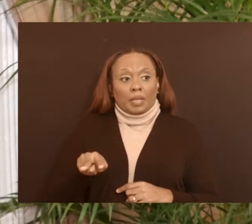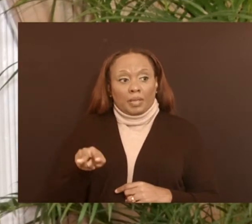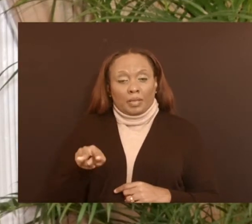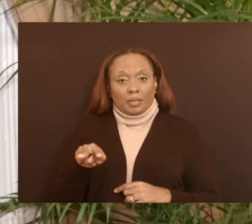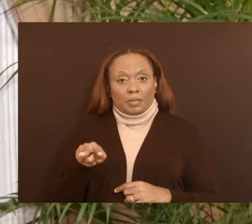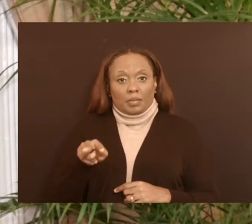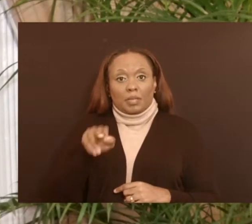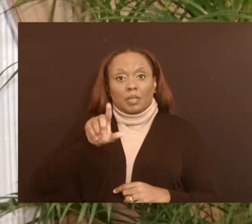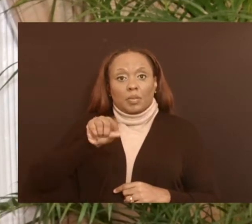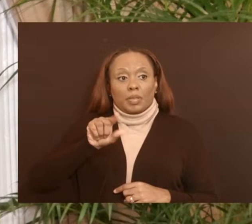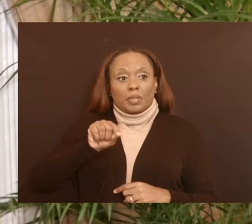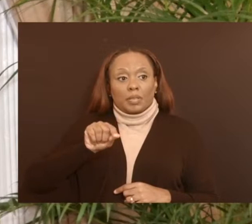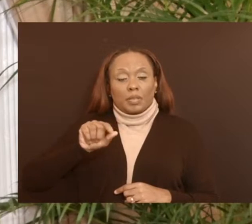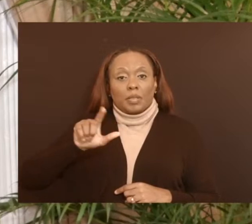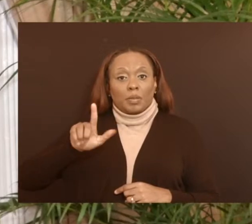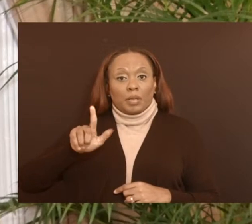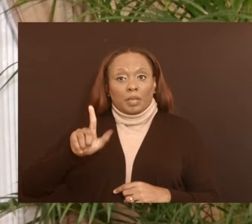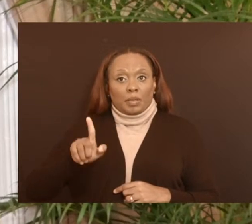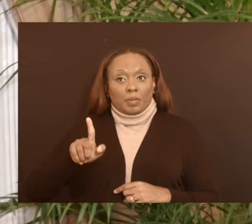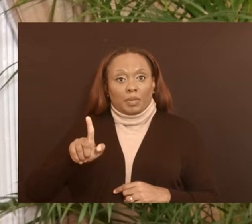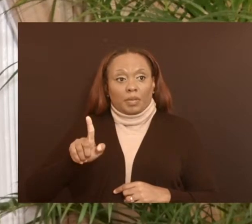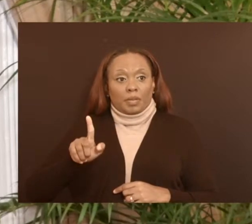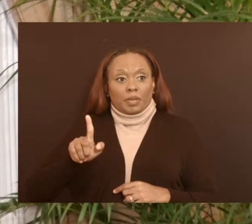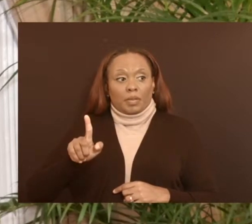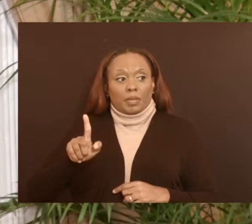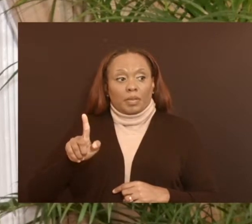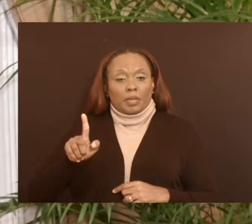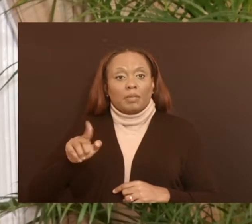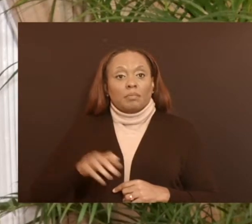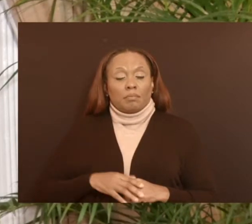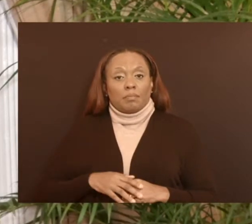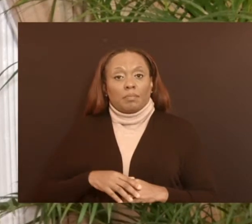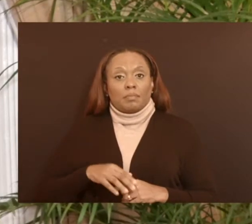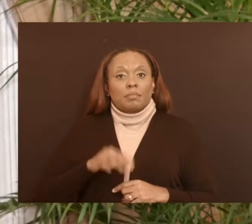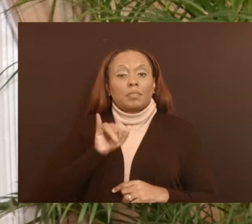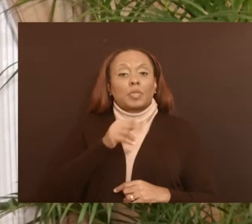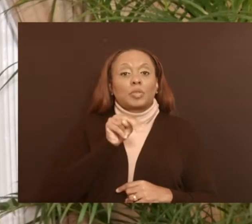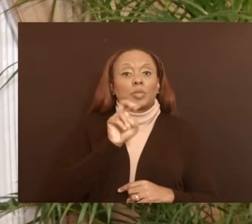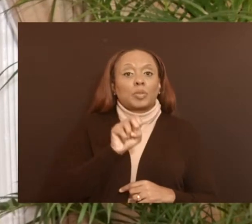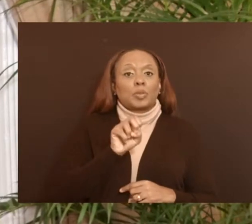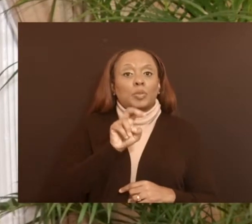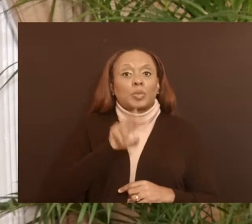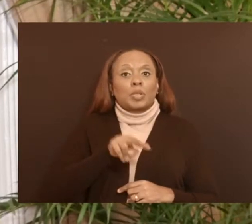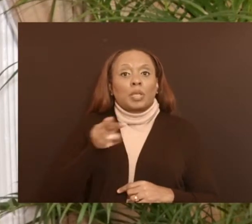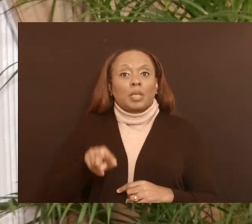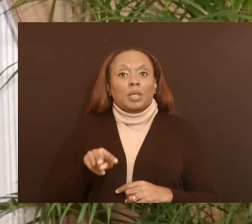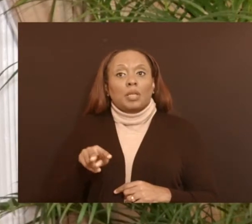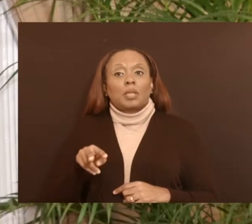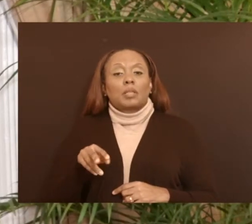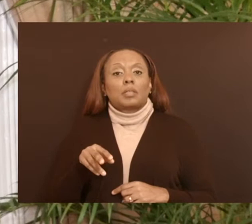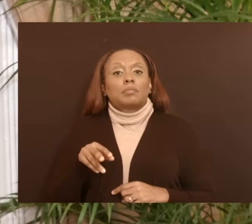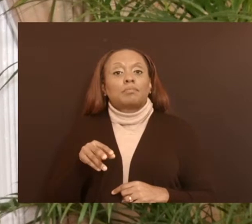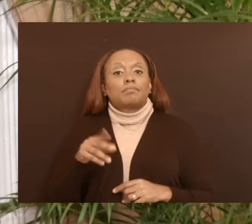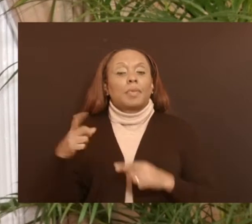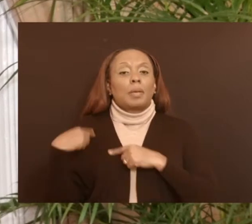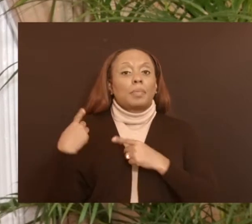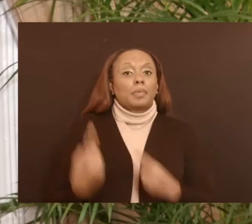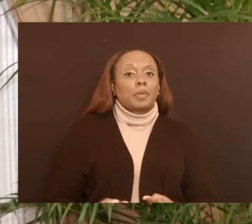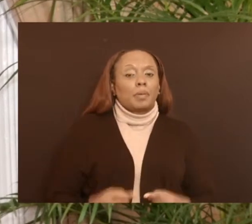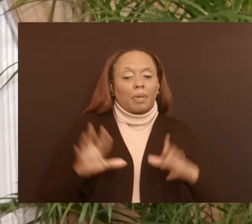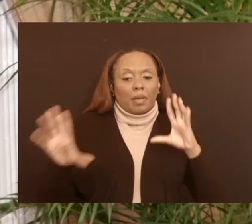2021 and up to our last reporting period, we have had a total of 29